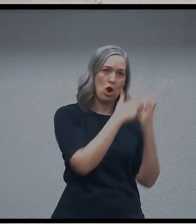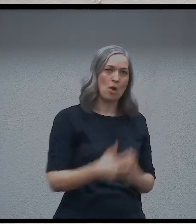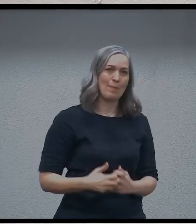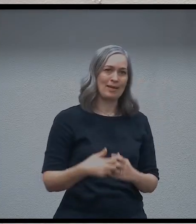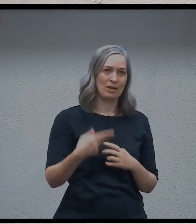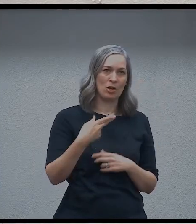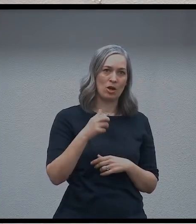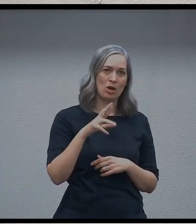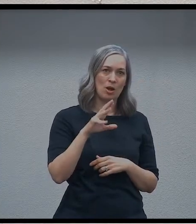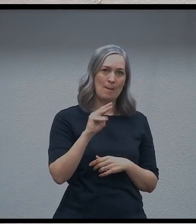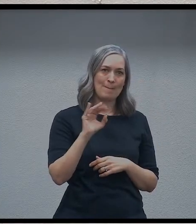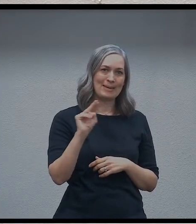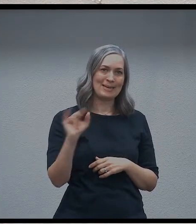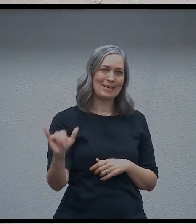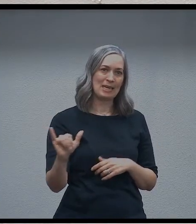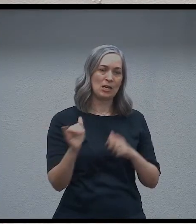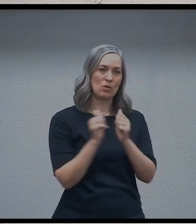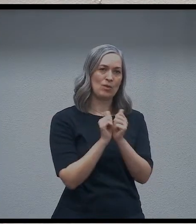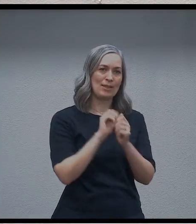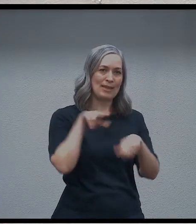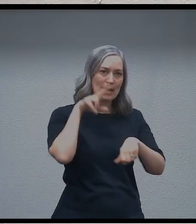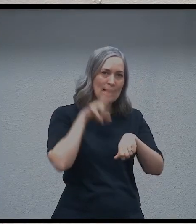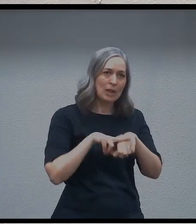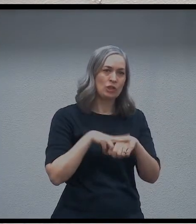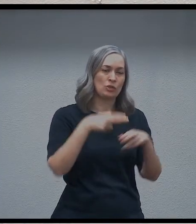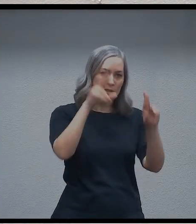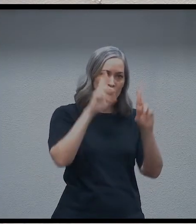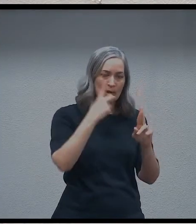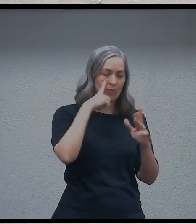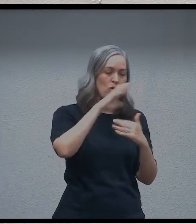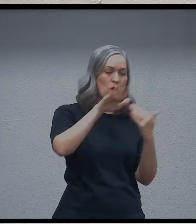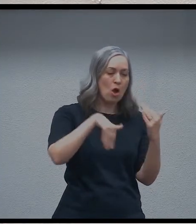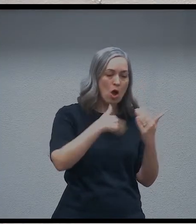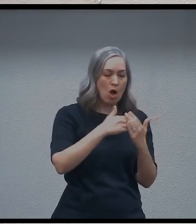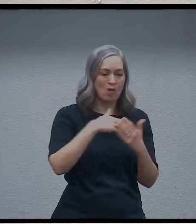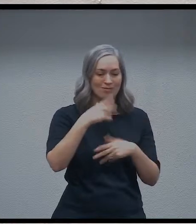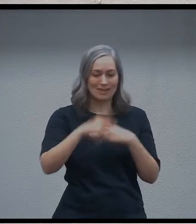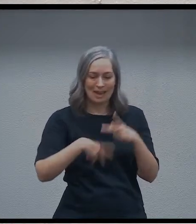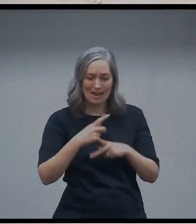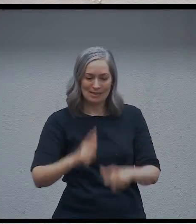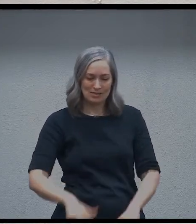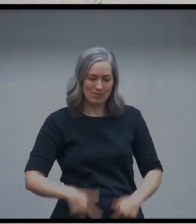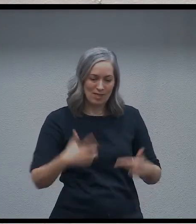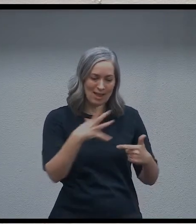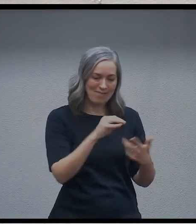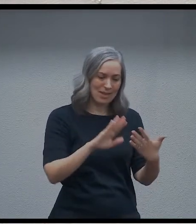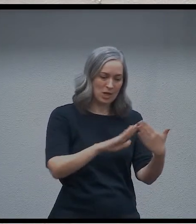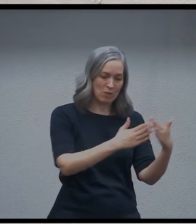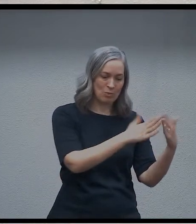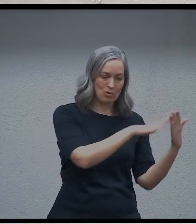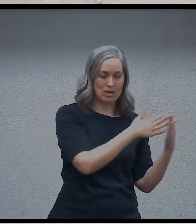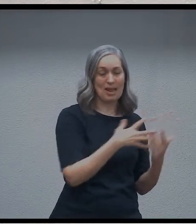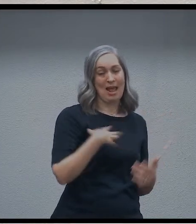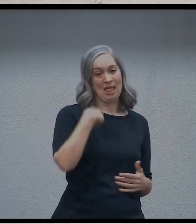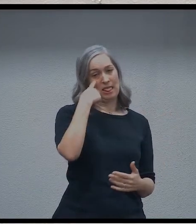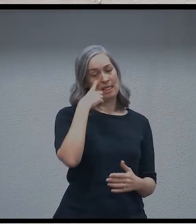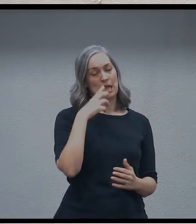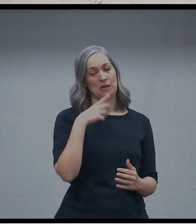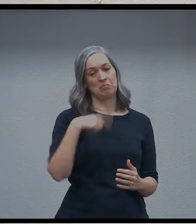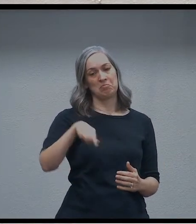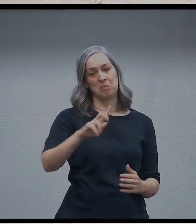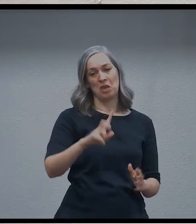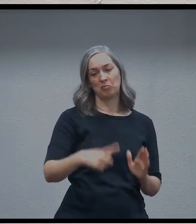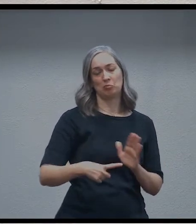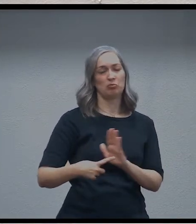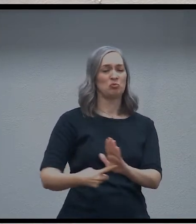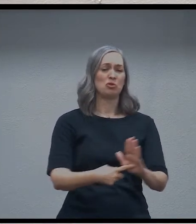nature, respect for all forms of life and community. And I think that is perfectly lived out through these kids.